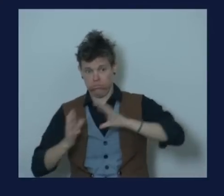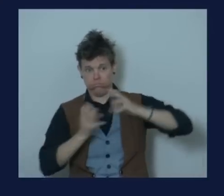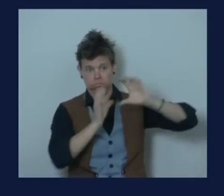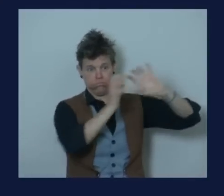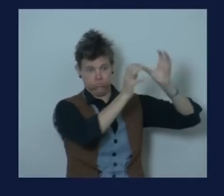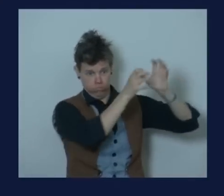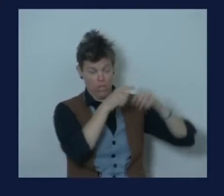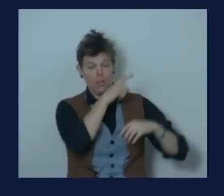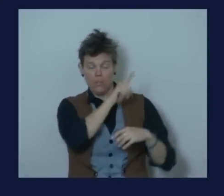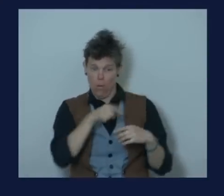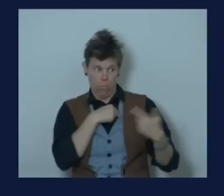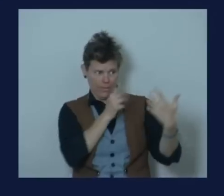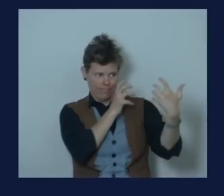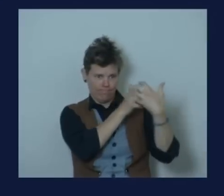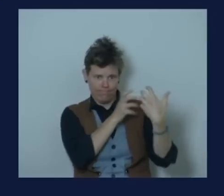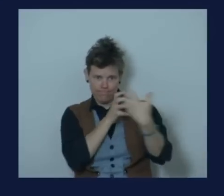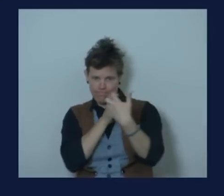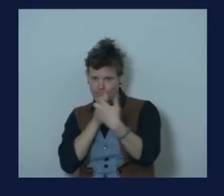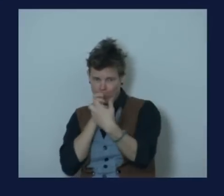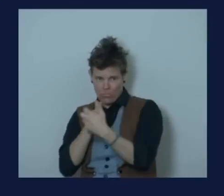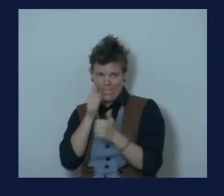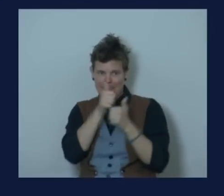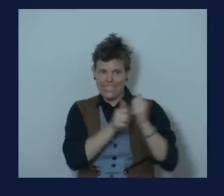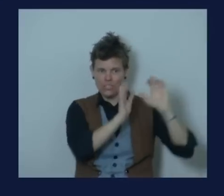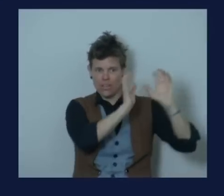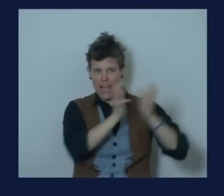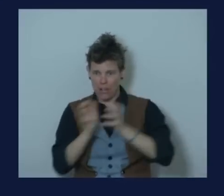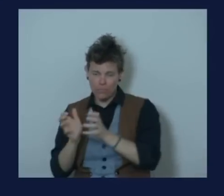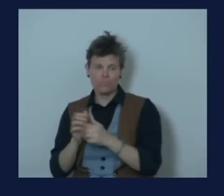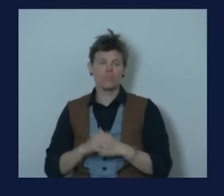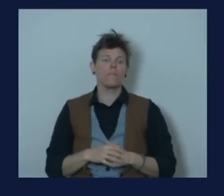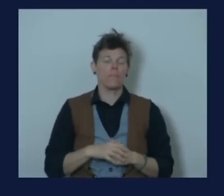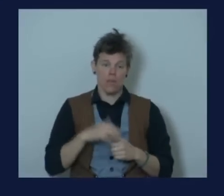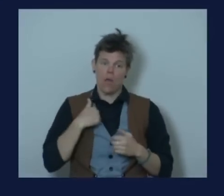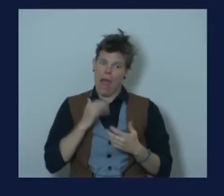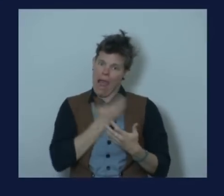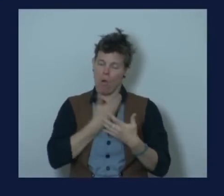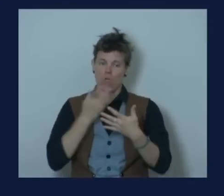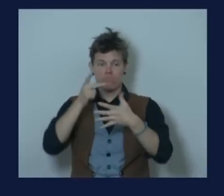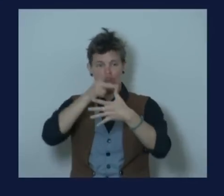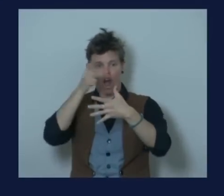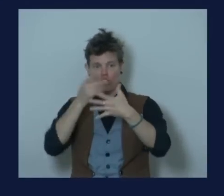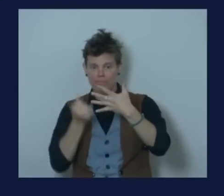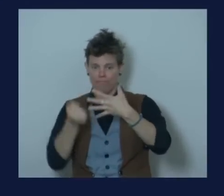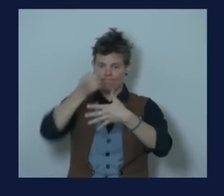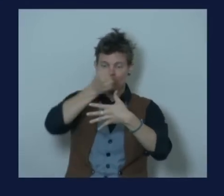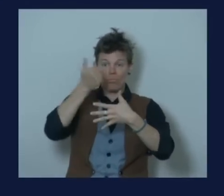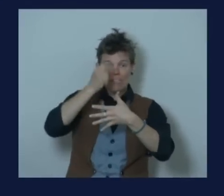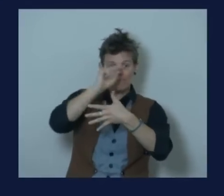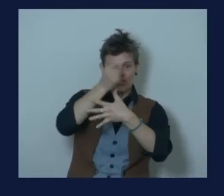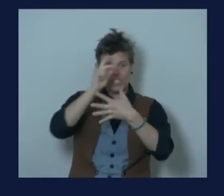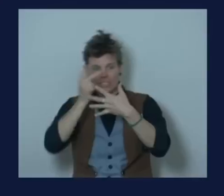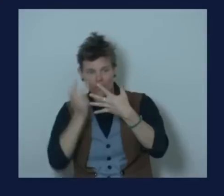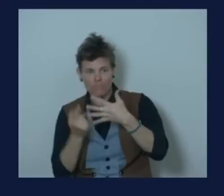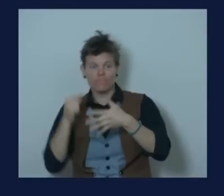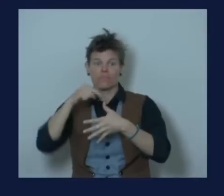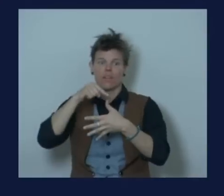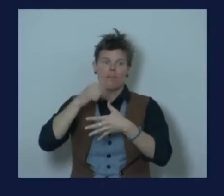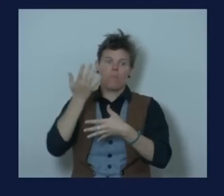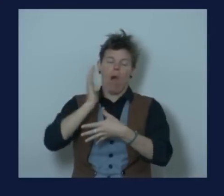nearly squarely with our economic priorities as a state, right? Everything from film to renewable